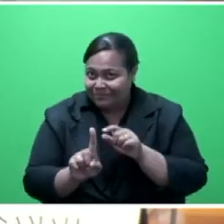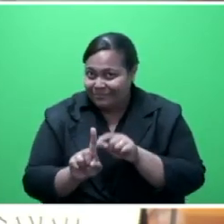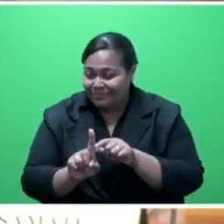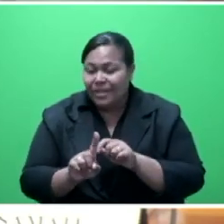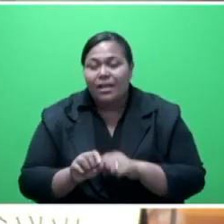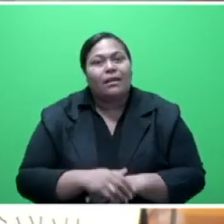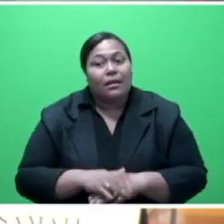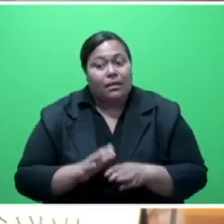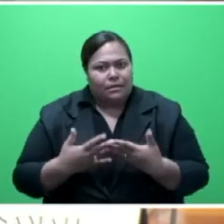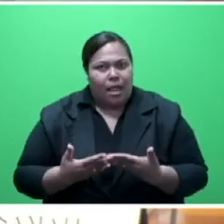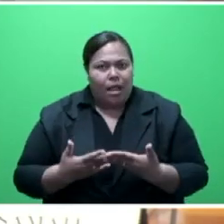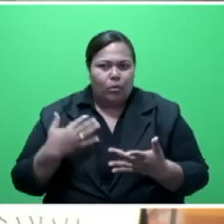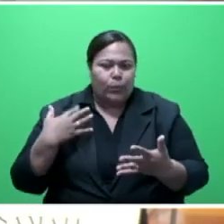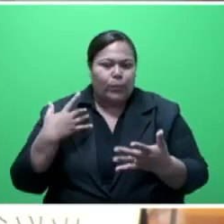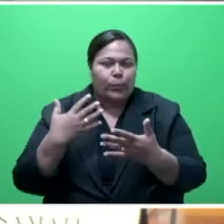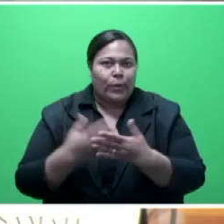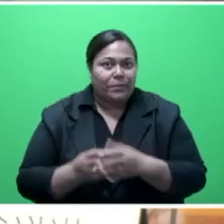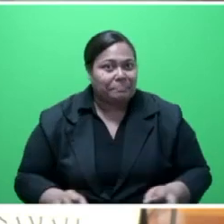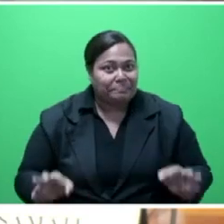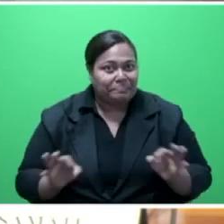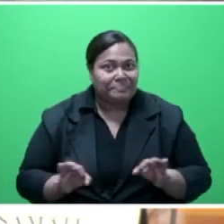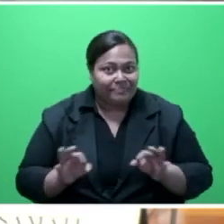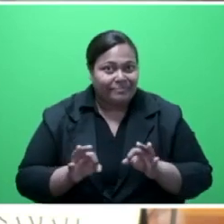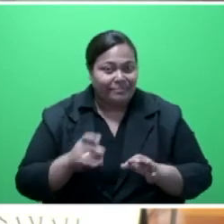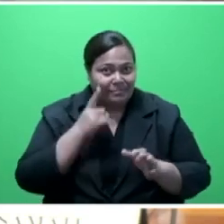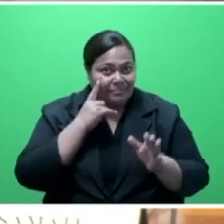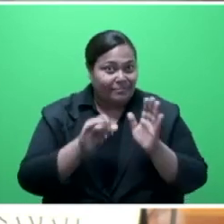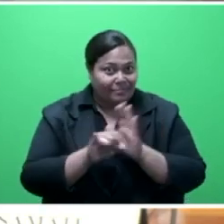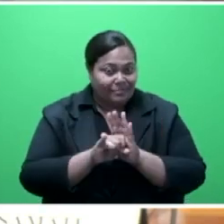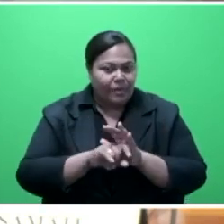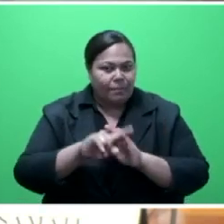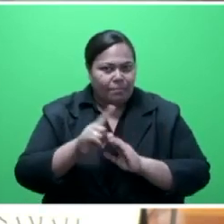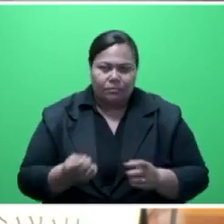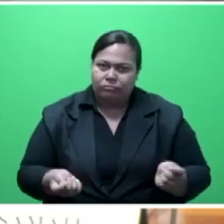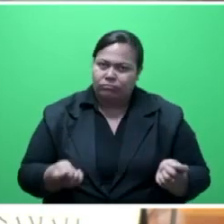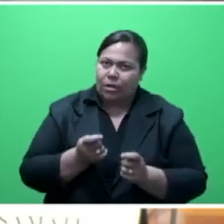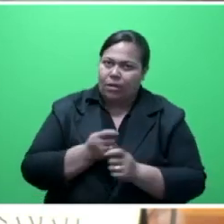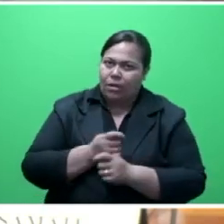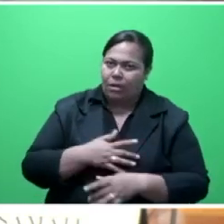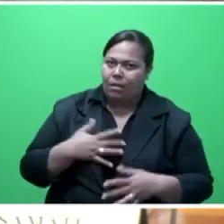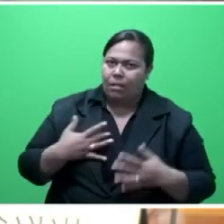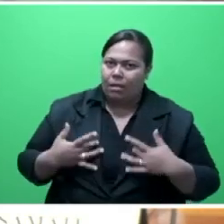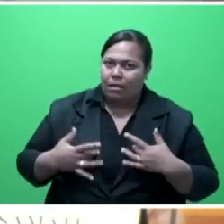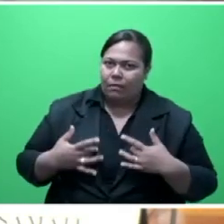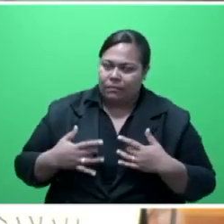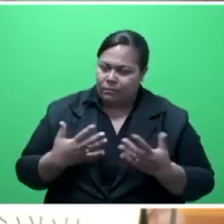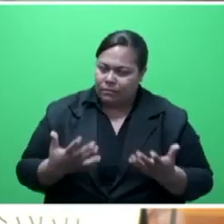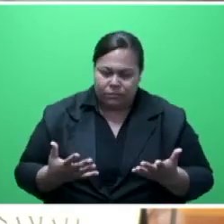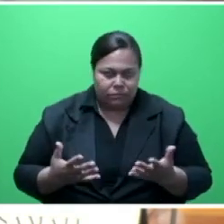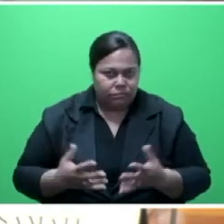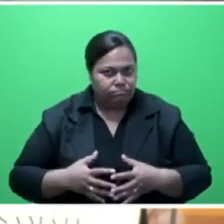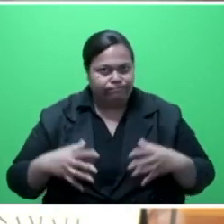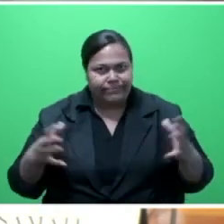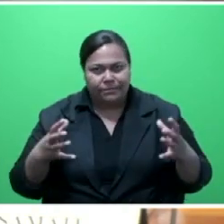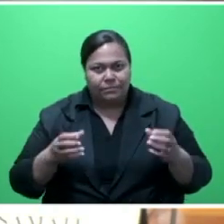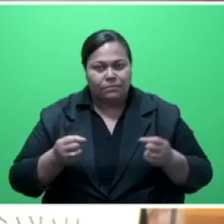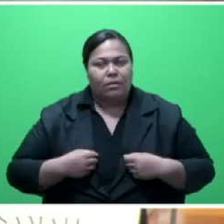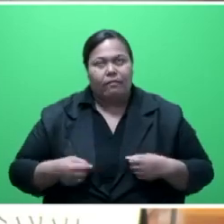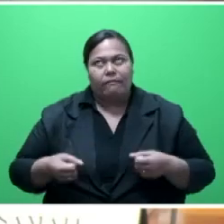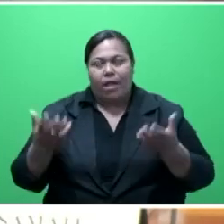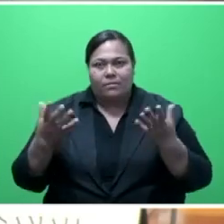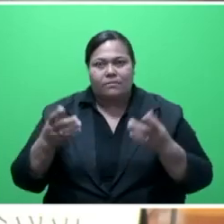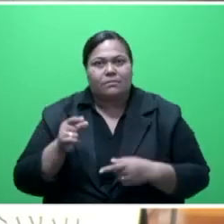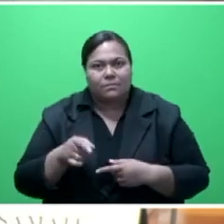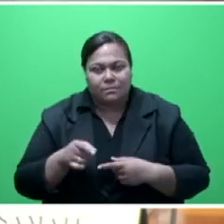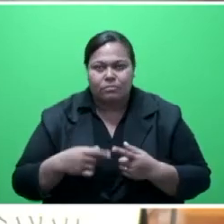far-off concern to the defining crisis of our time, the changes to our lives have been enormous. The sacrifices have been many, and the suffering has